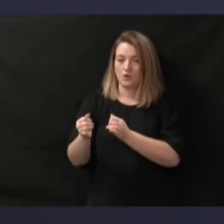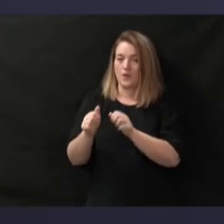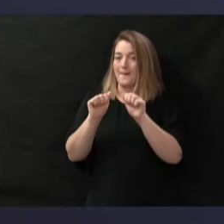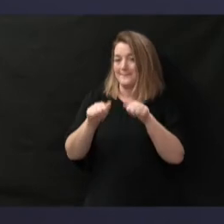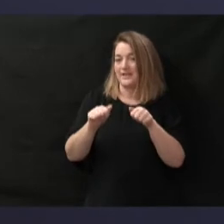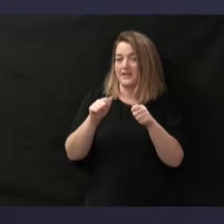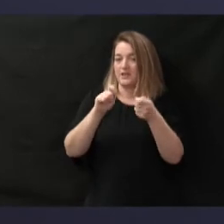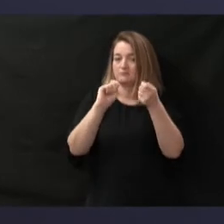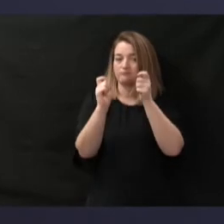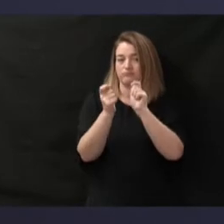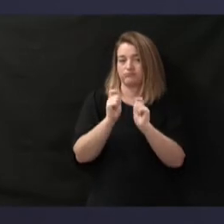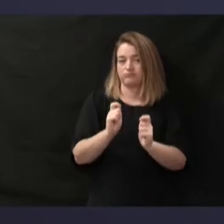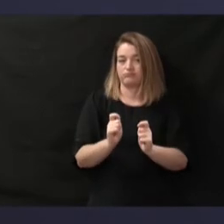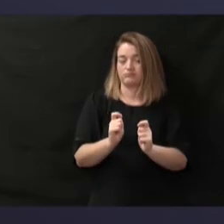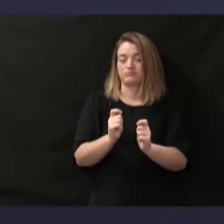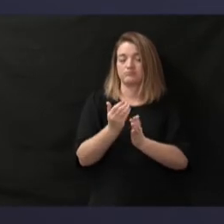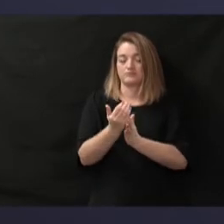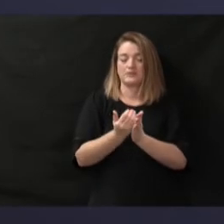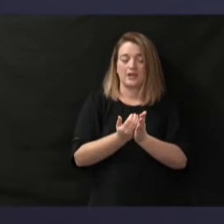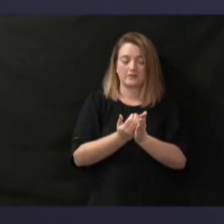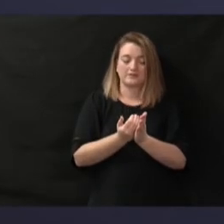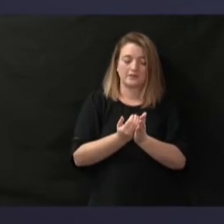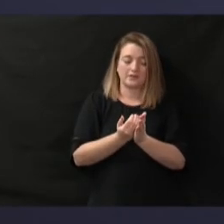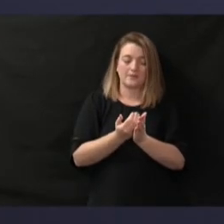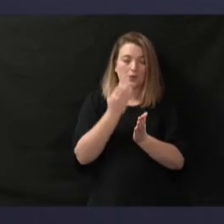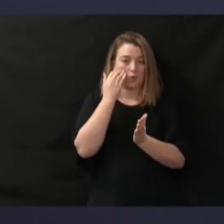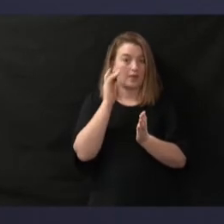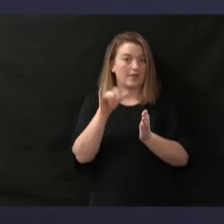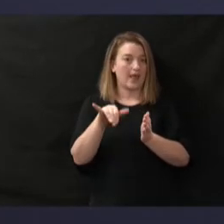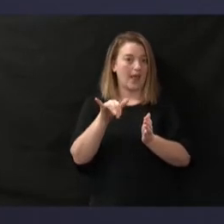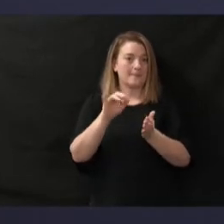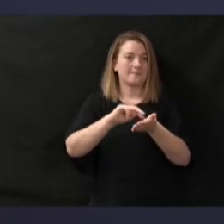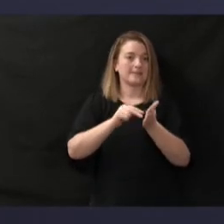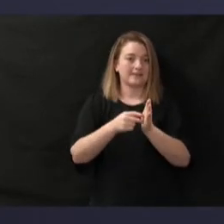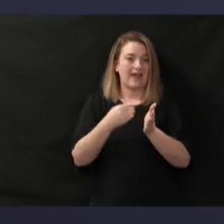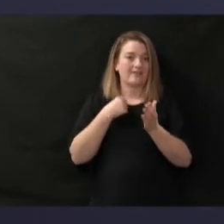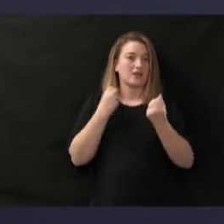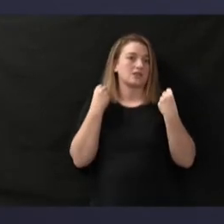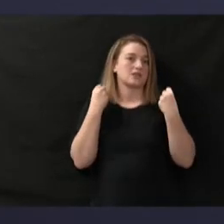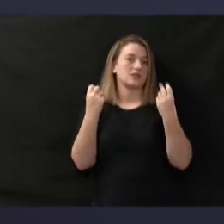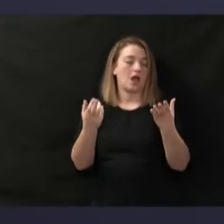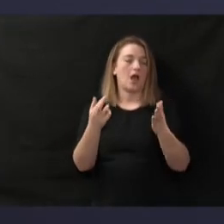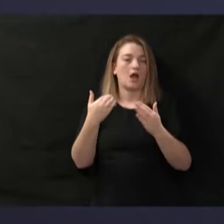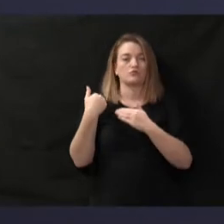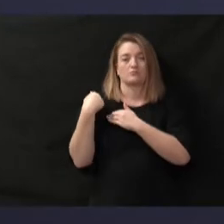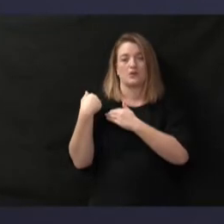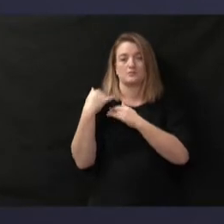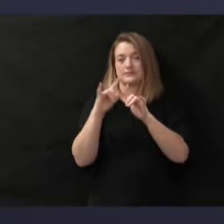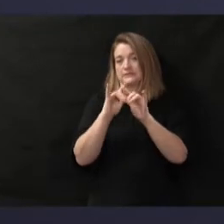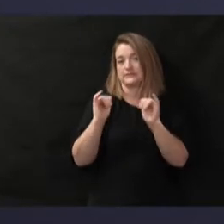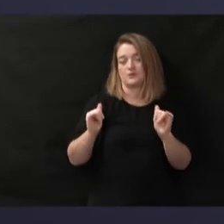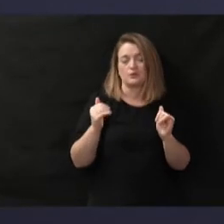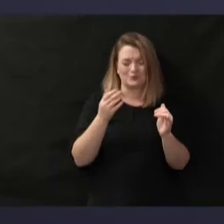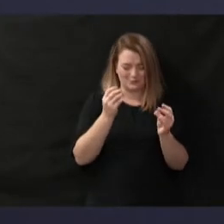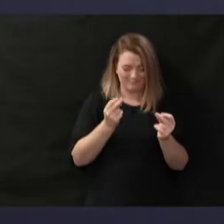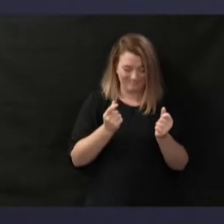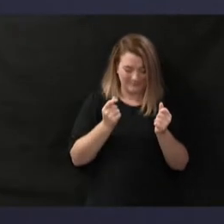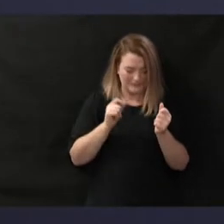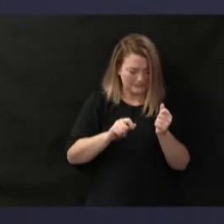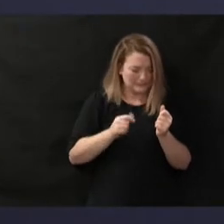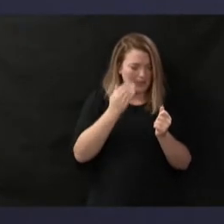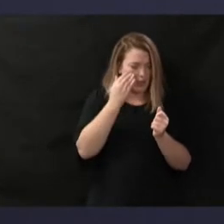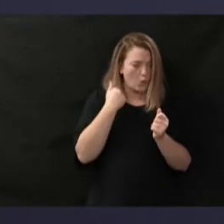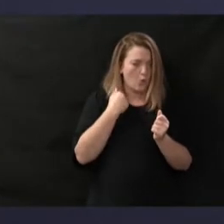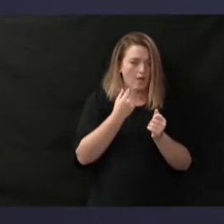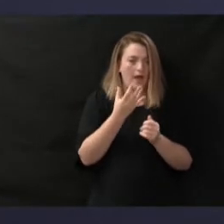is really nice. But with that comes a lot of responsibility. You've got to be on your game and say, I've left this out or whatever.